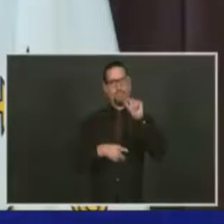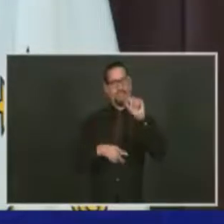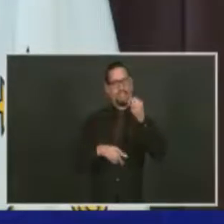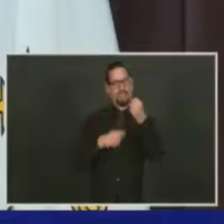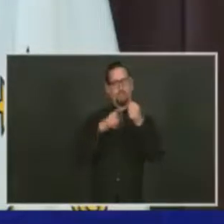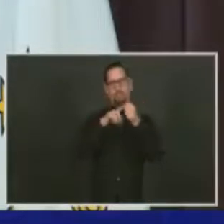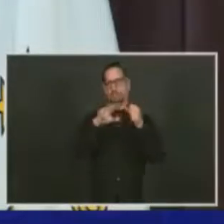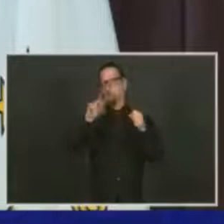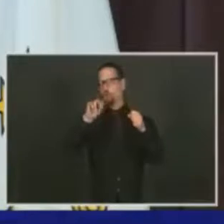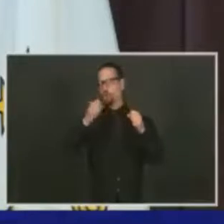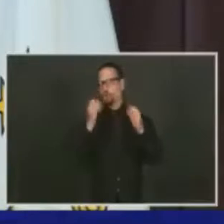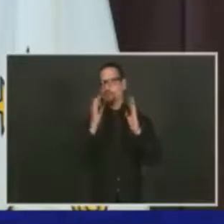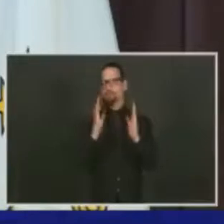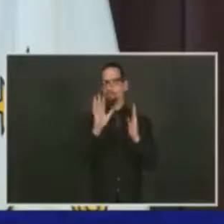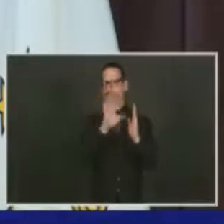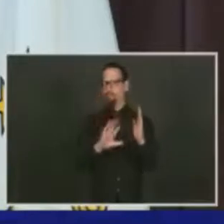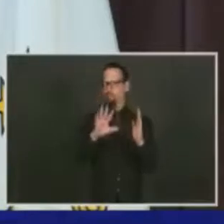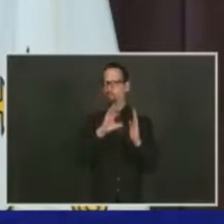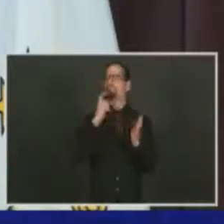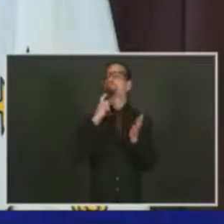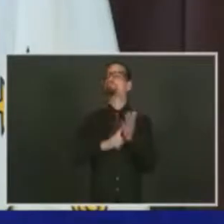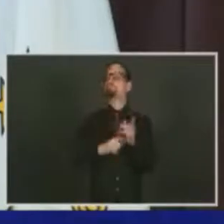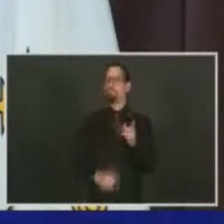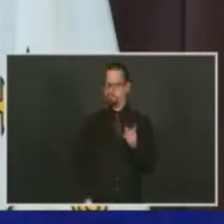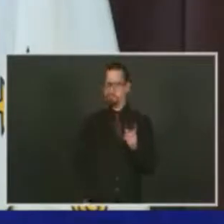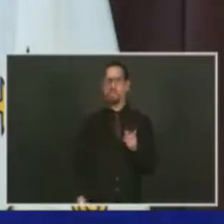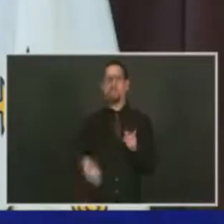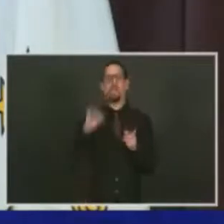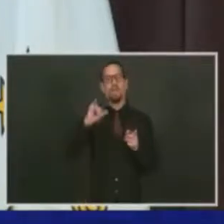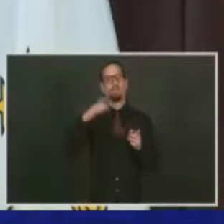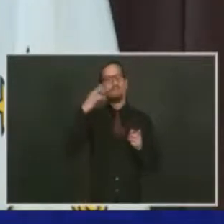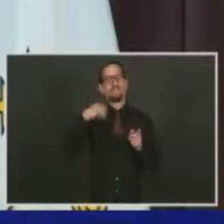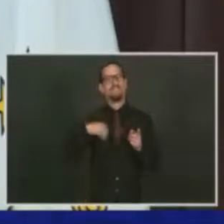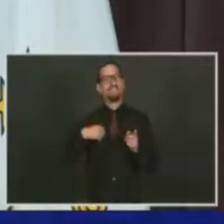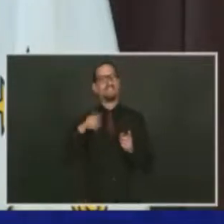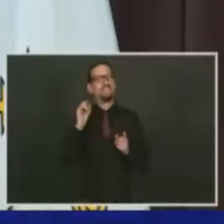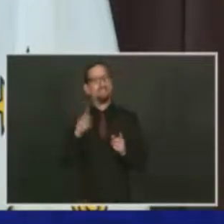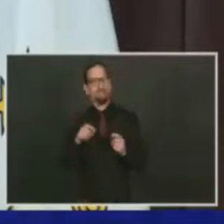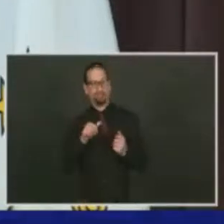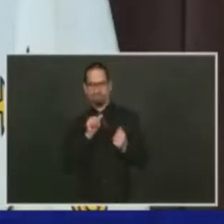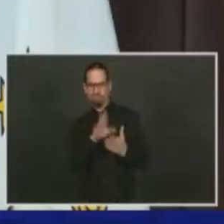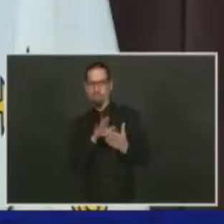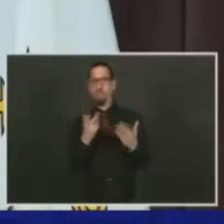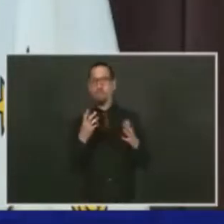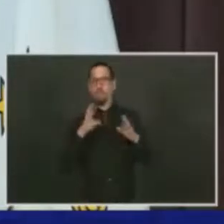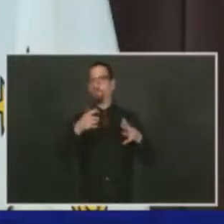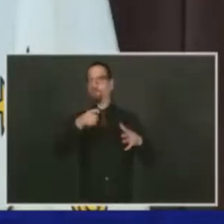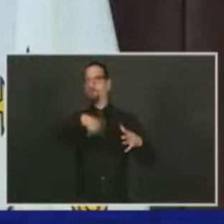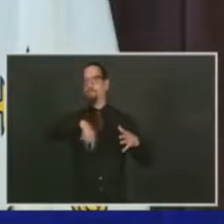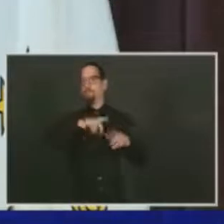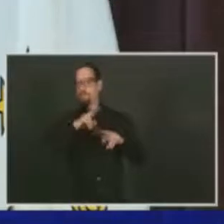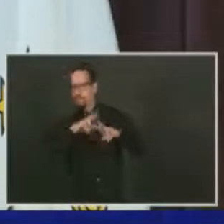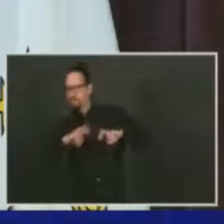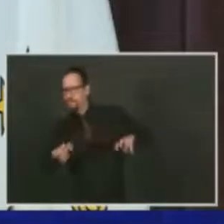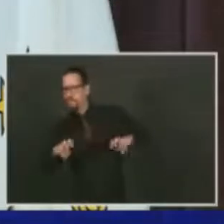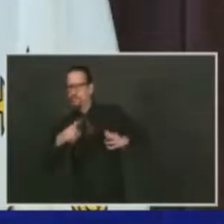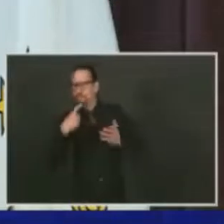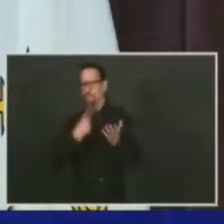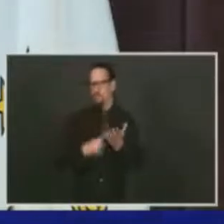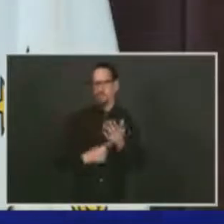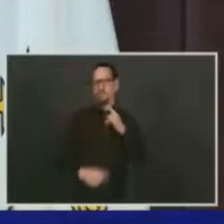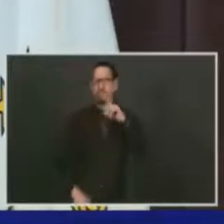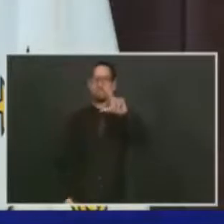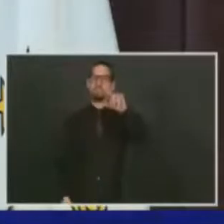asymptomatic. That's why our message is most critical for that group, and why it's understood that those age groups feel that everything